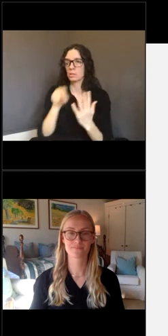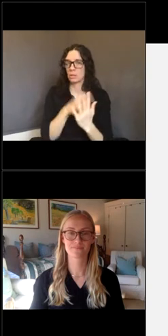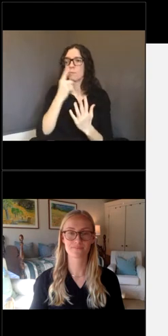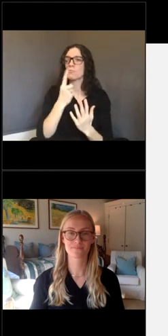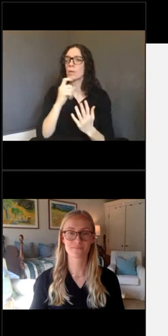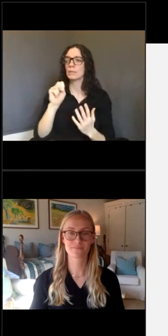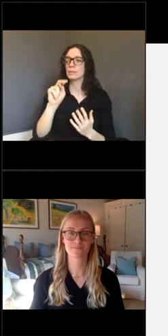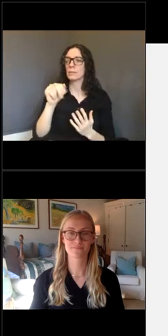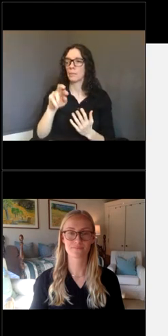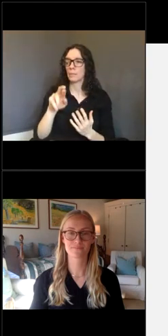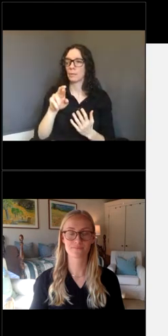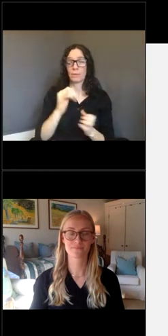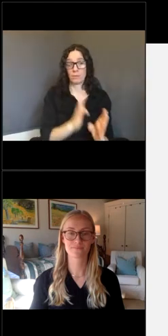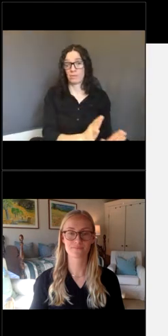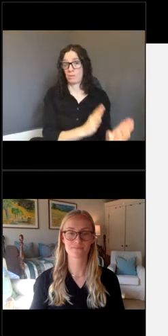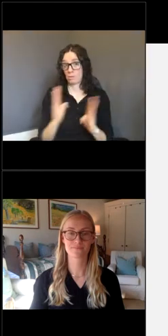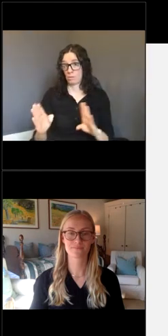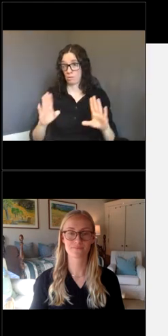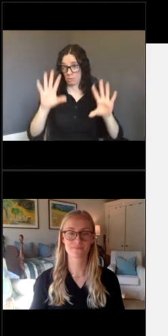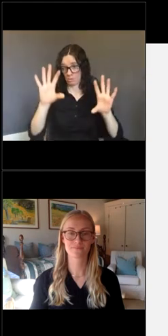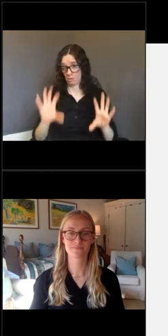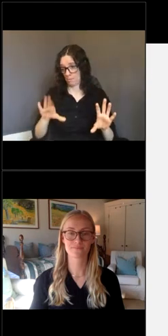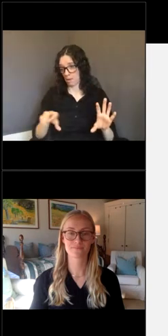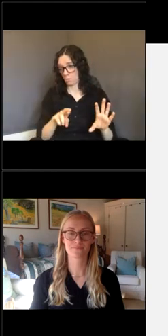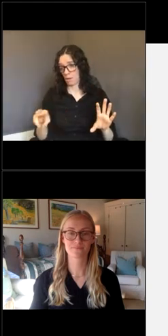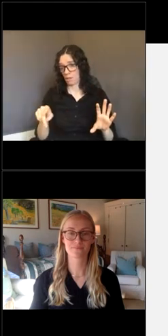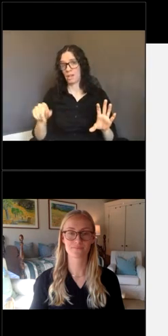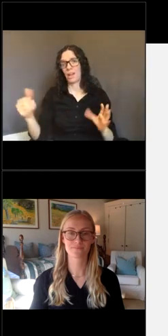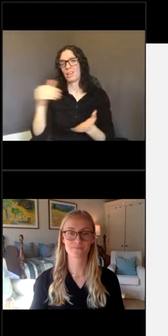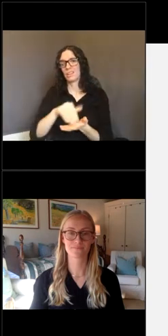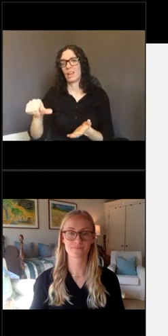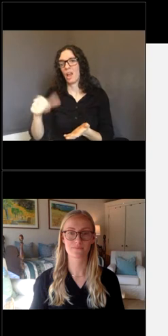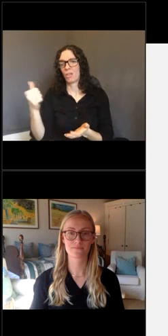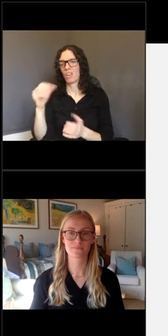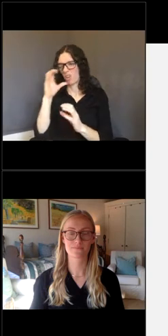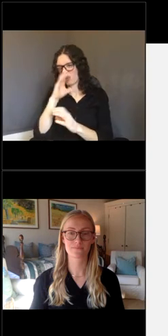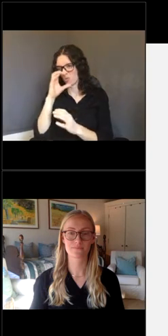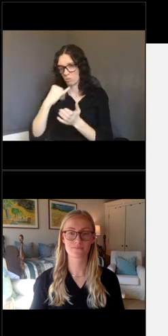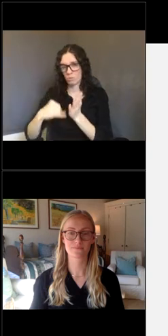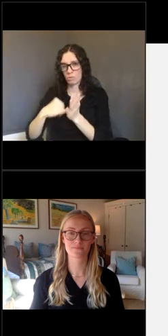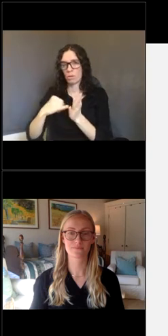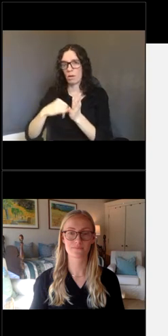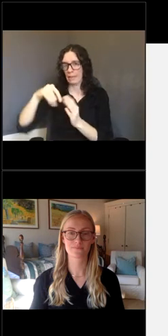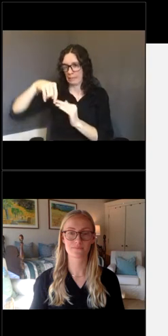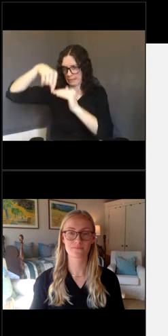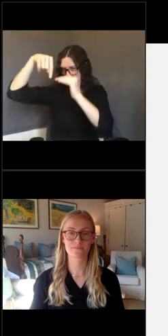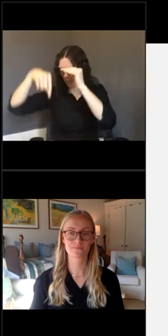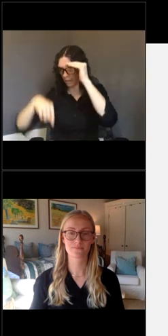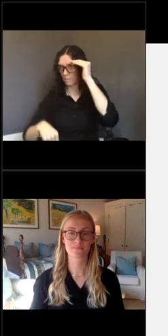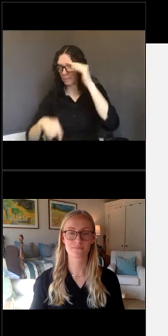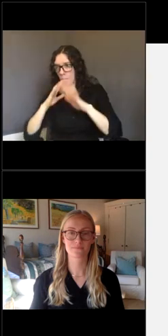right, another caricature of the deep ocean and